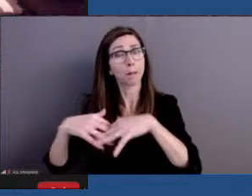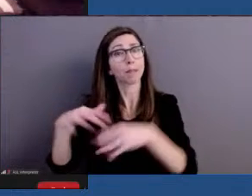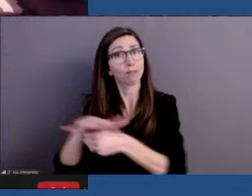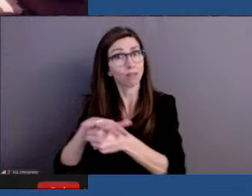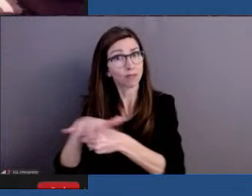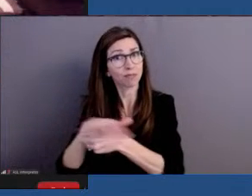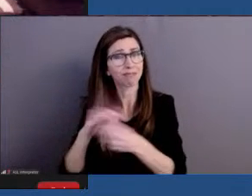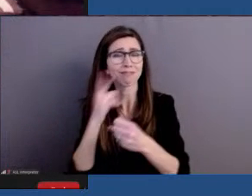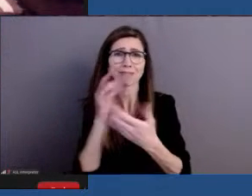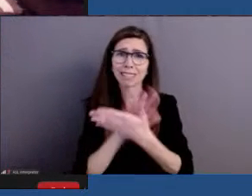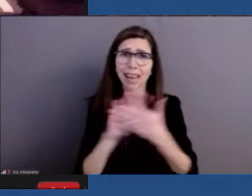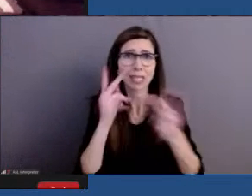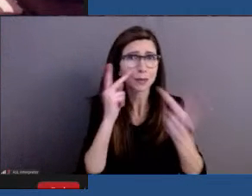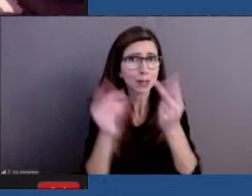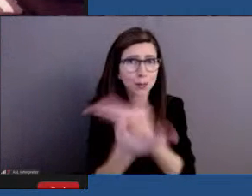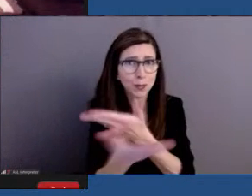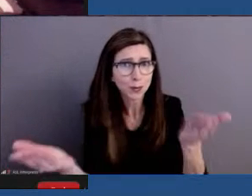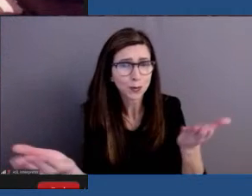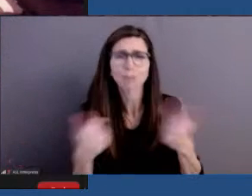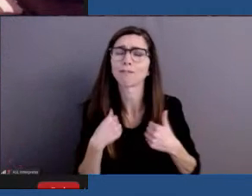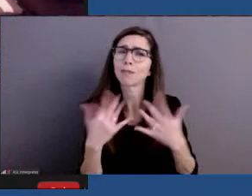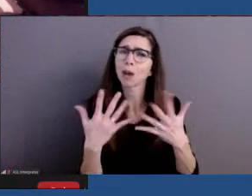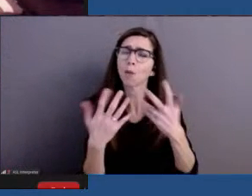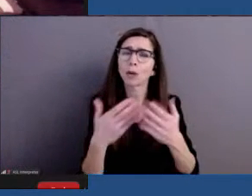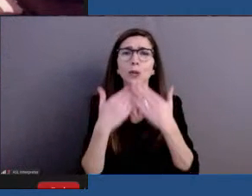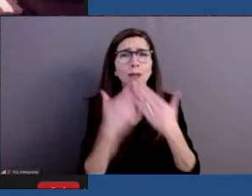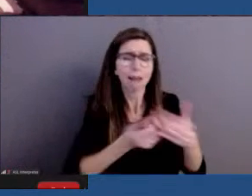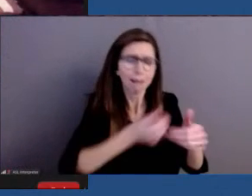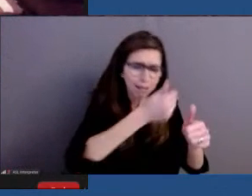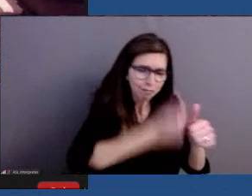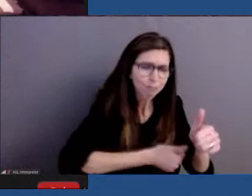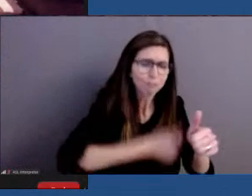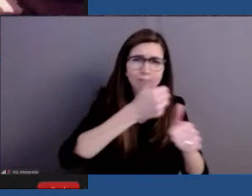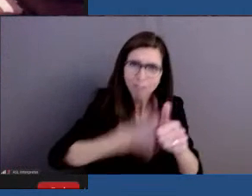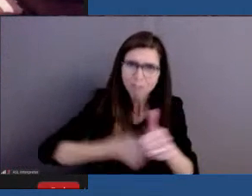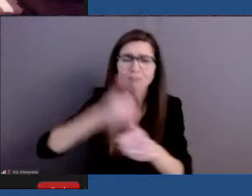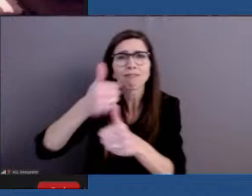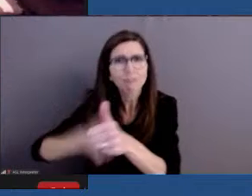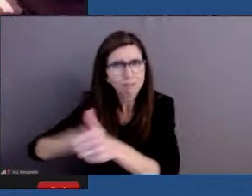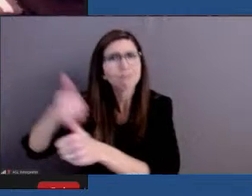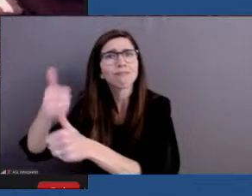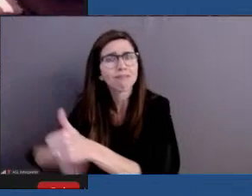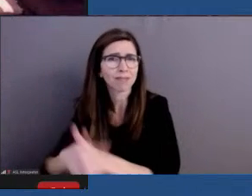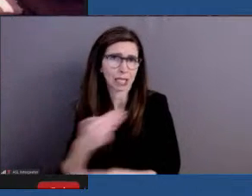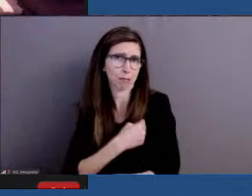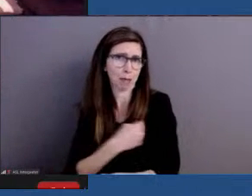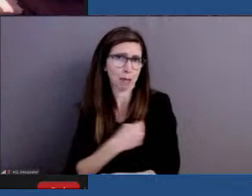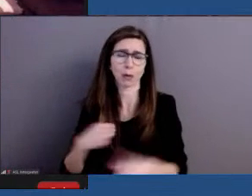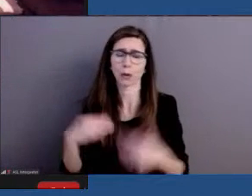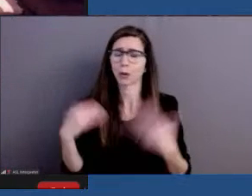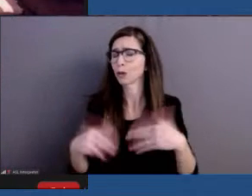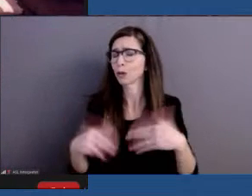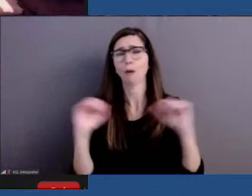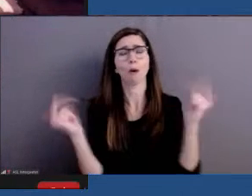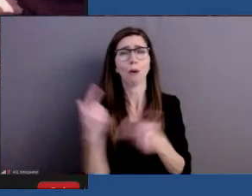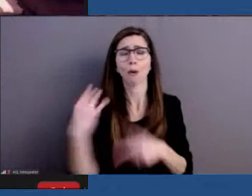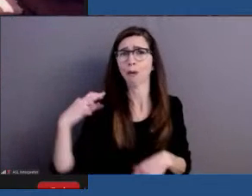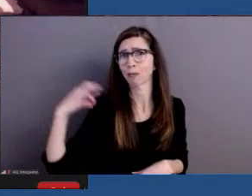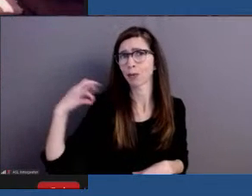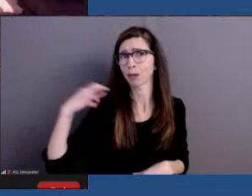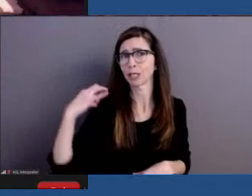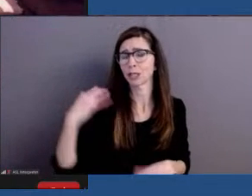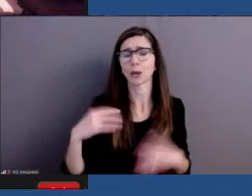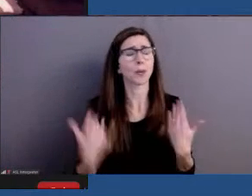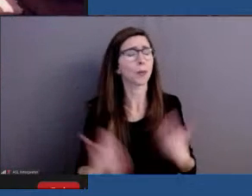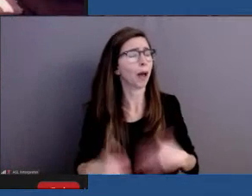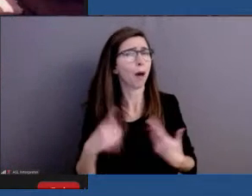all. J'aimerais remercier chacun. I'd like to thank all of these volunteers for their time, their